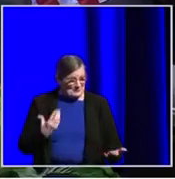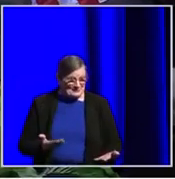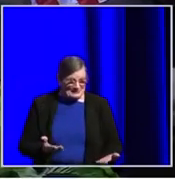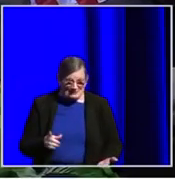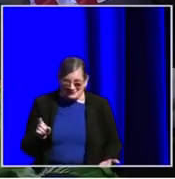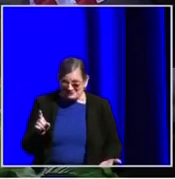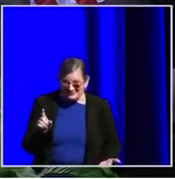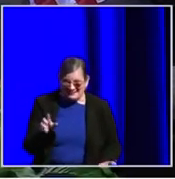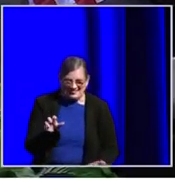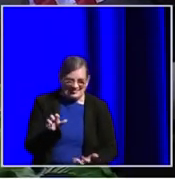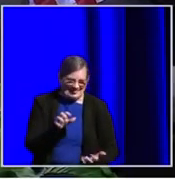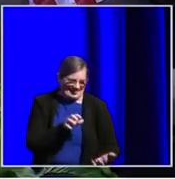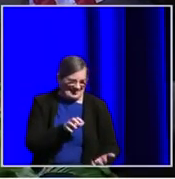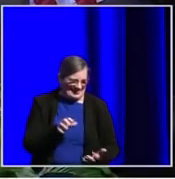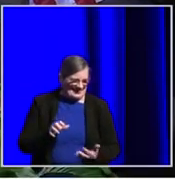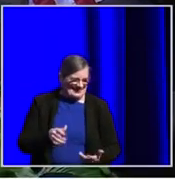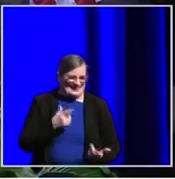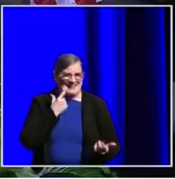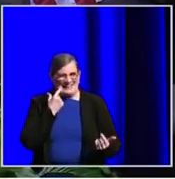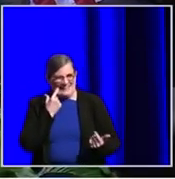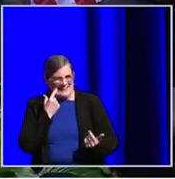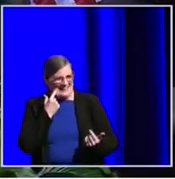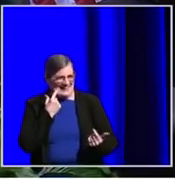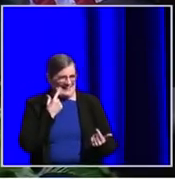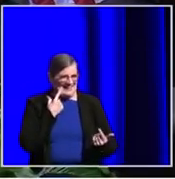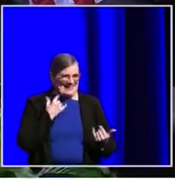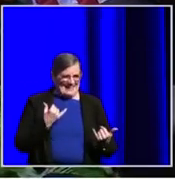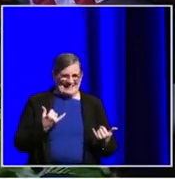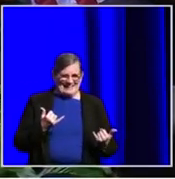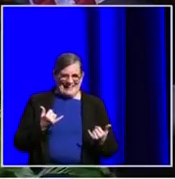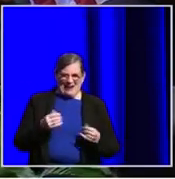Did they have to have a co-host?